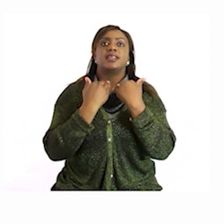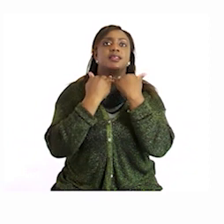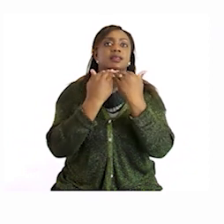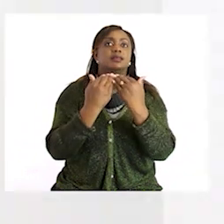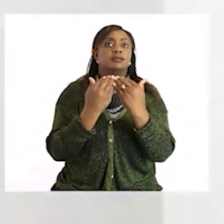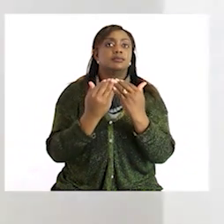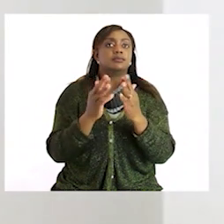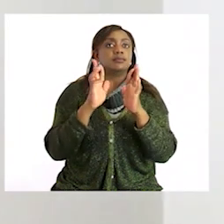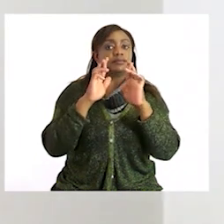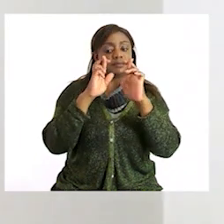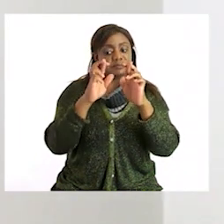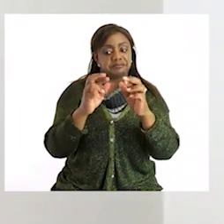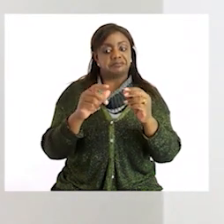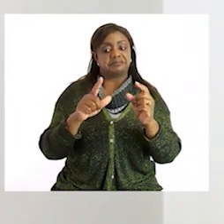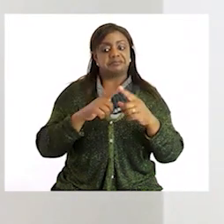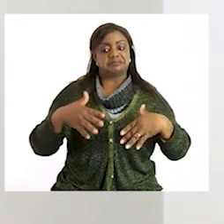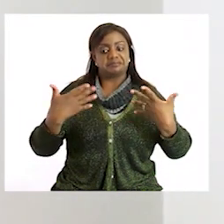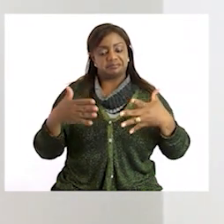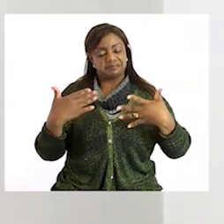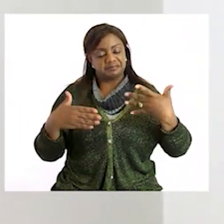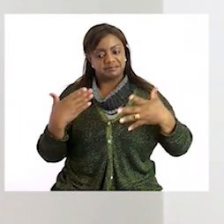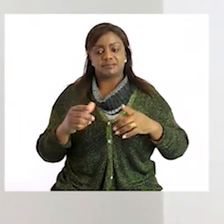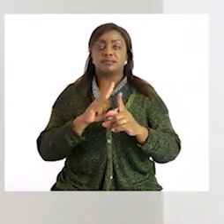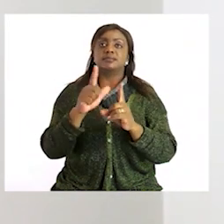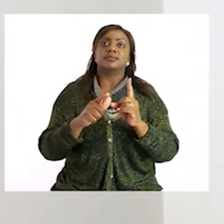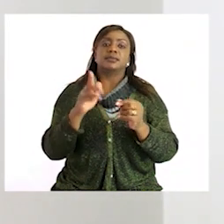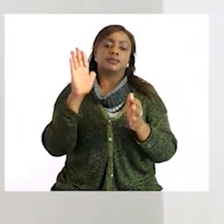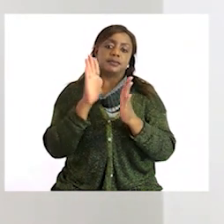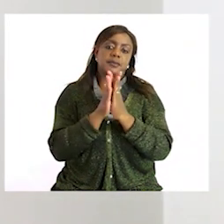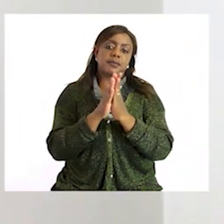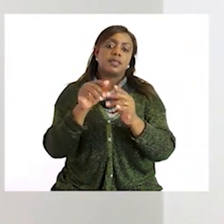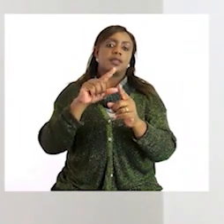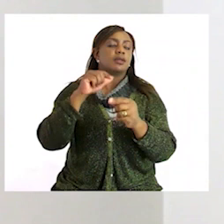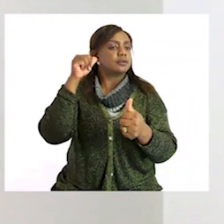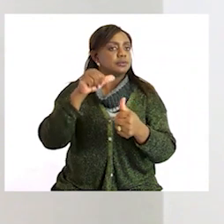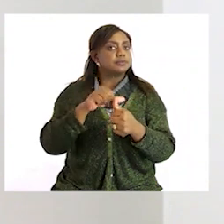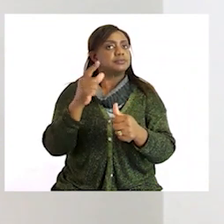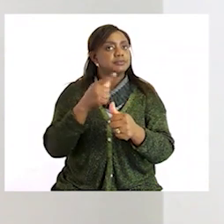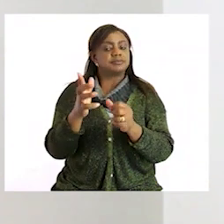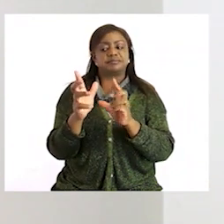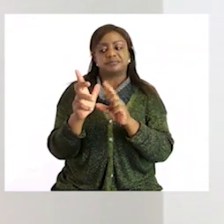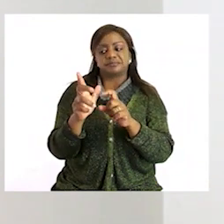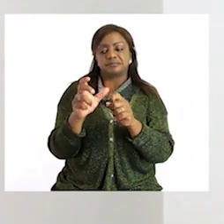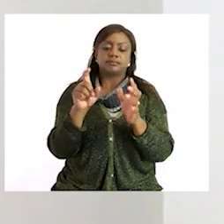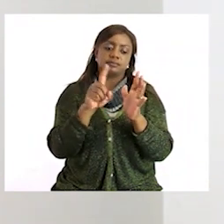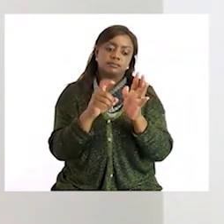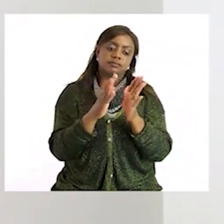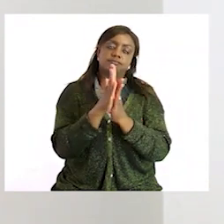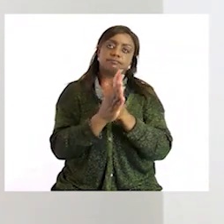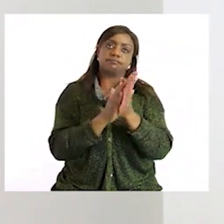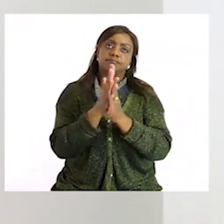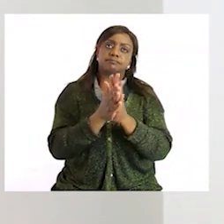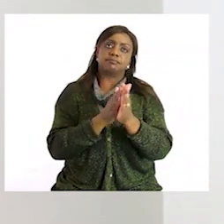you have enjoyed this lesson. And please remember to sanitize your hands and always put on your